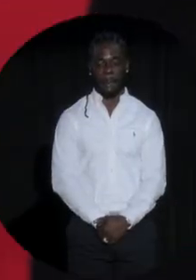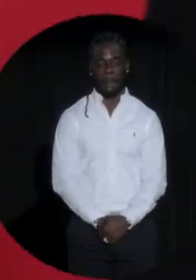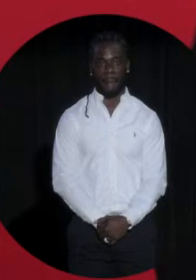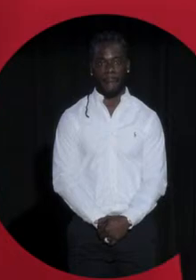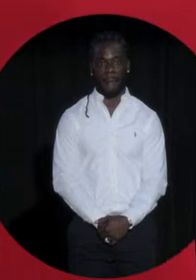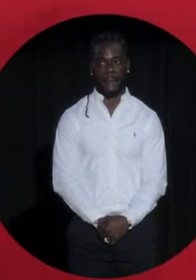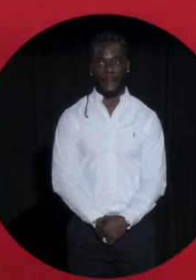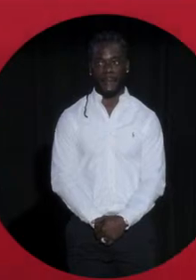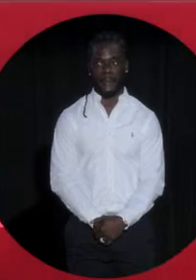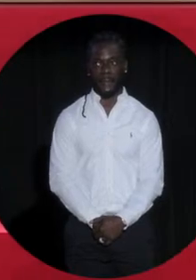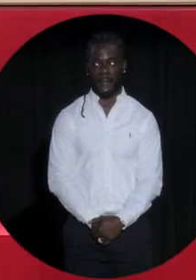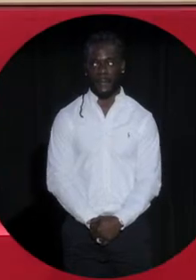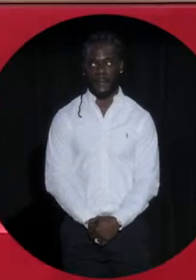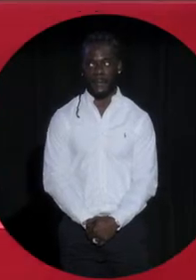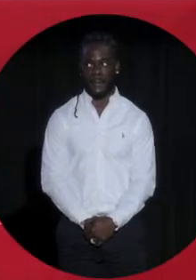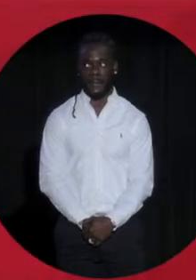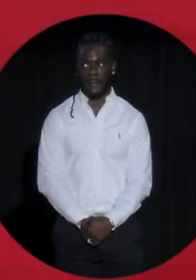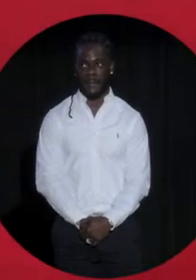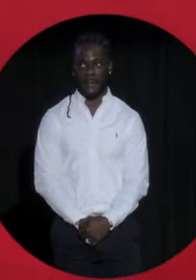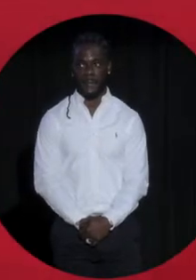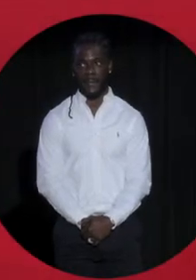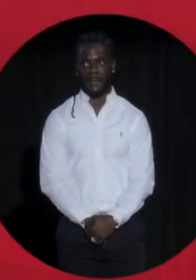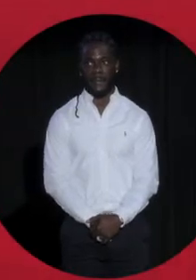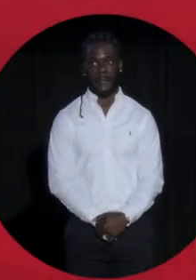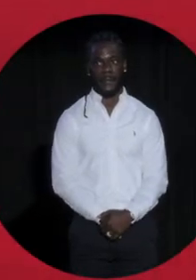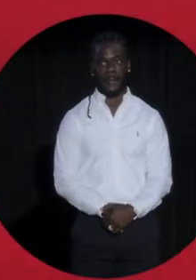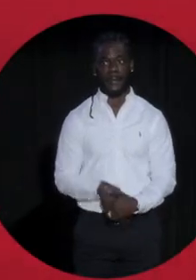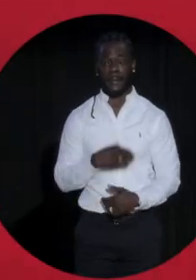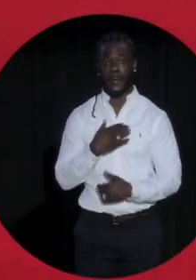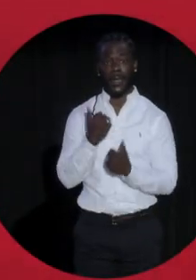I invite you, as may be your custom, to bow with me in prayer.